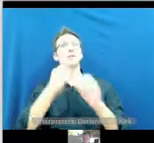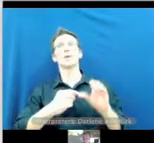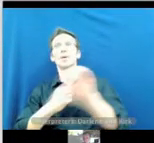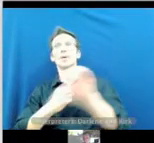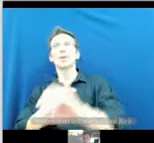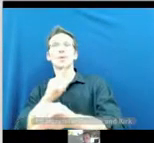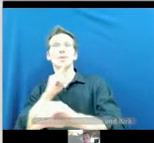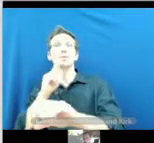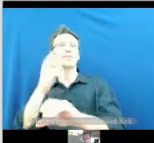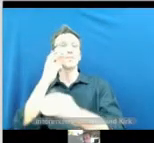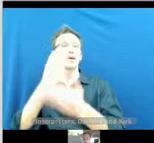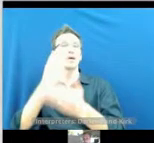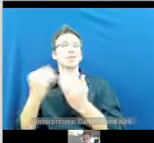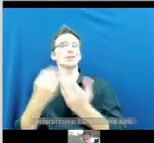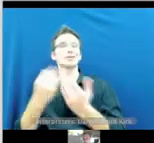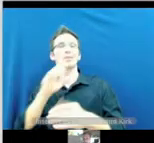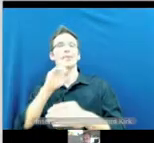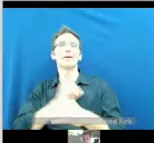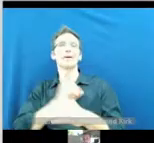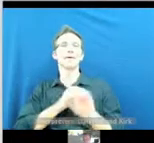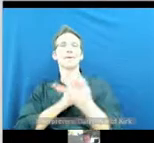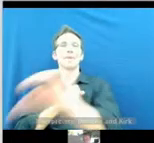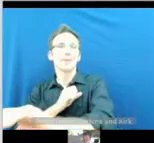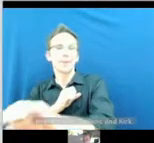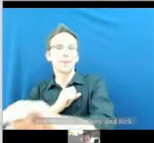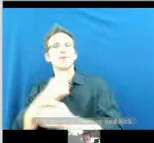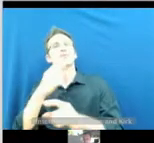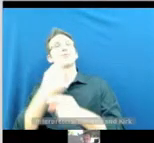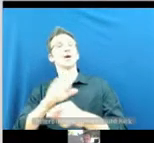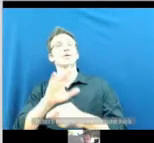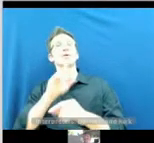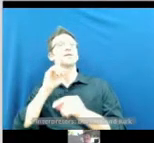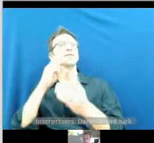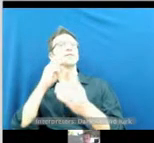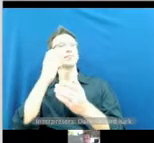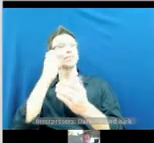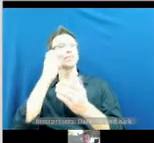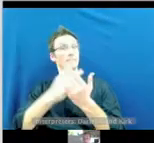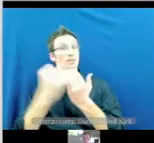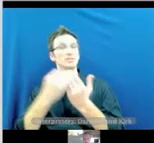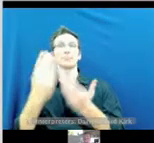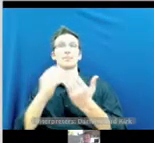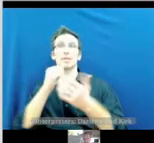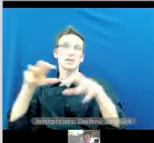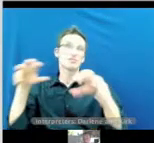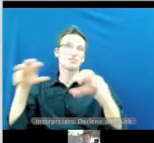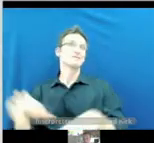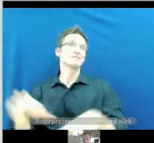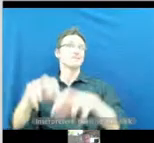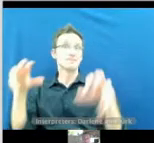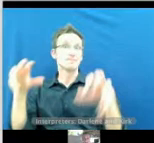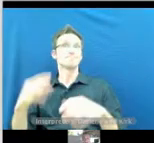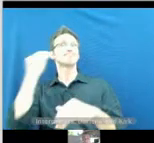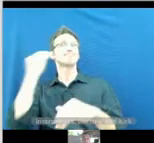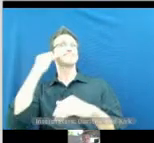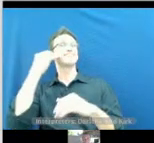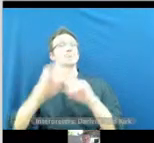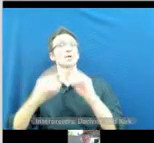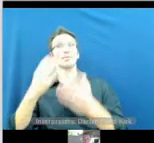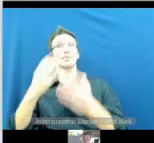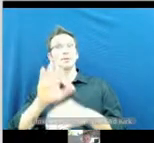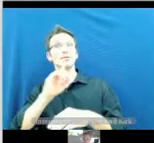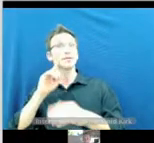So feeling that they might not be very active, it truly could be, you may have the Deafblind project may actually be